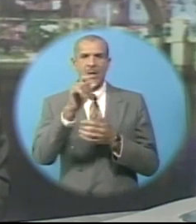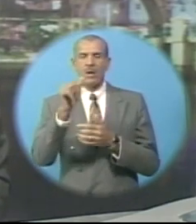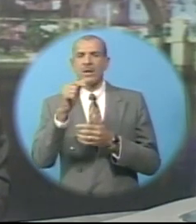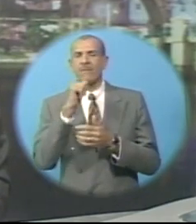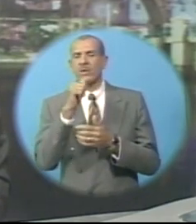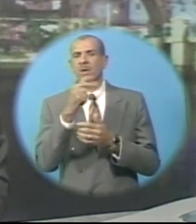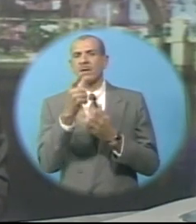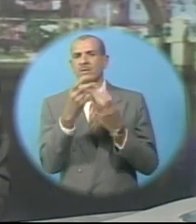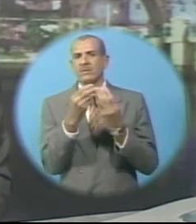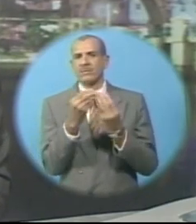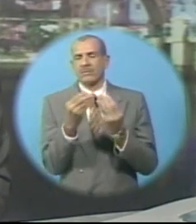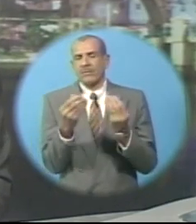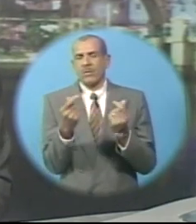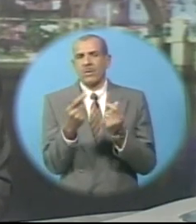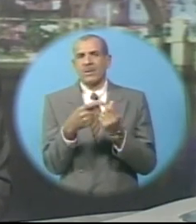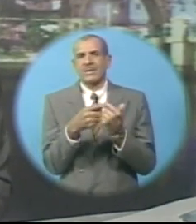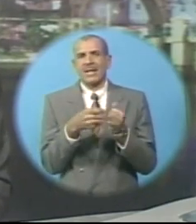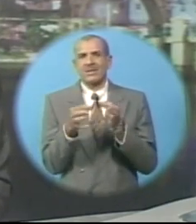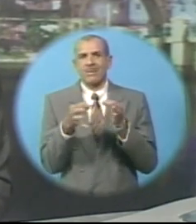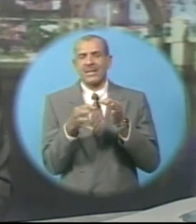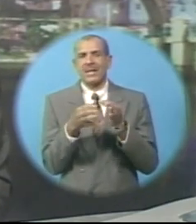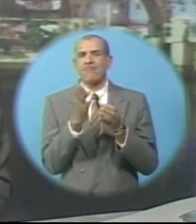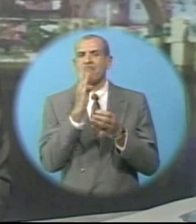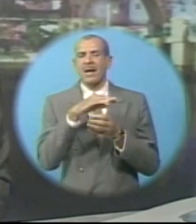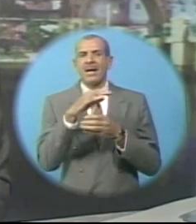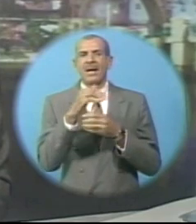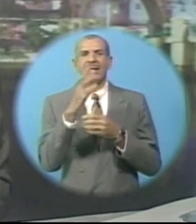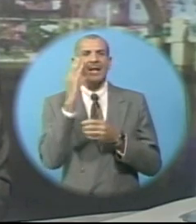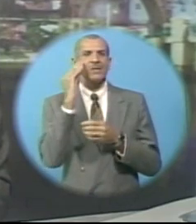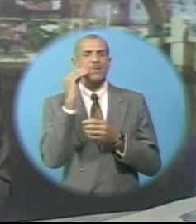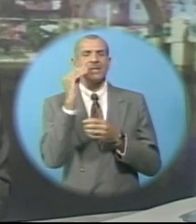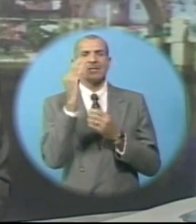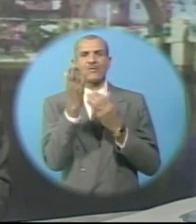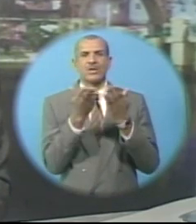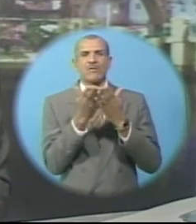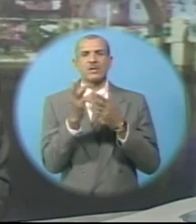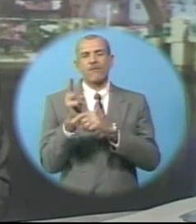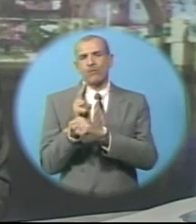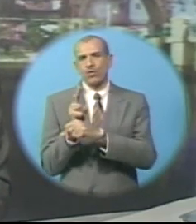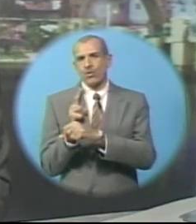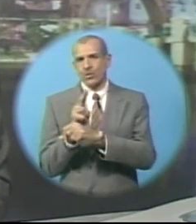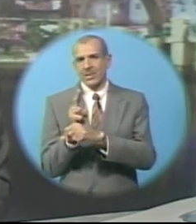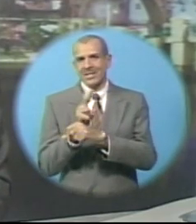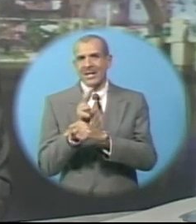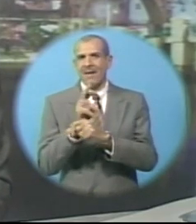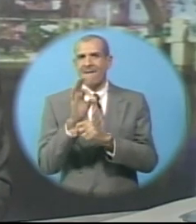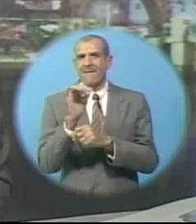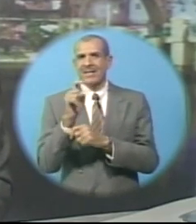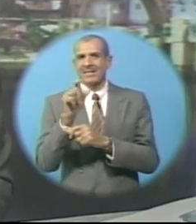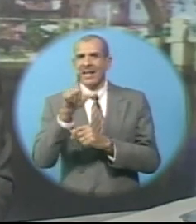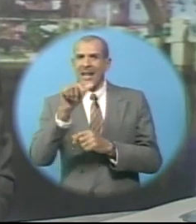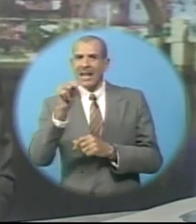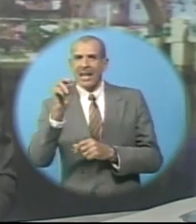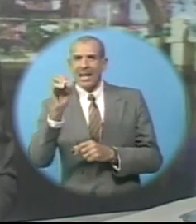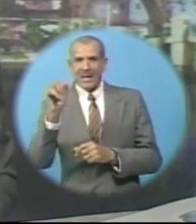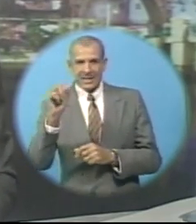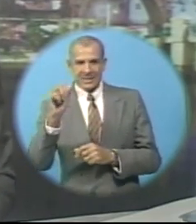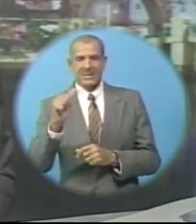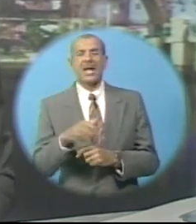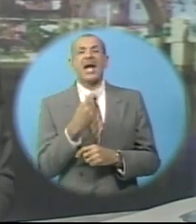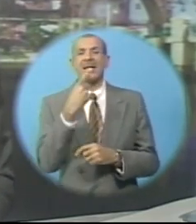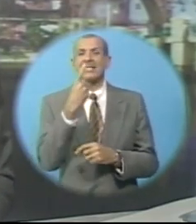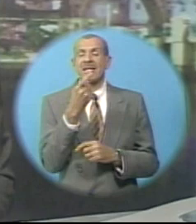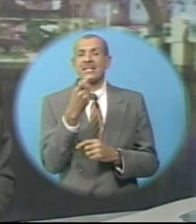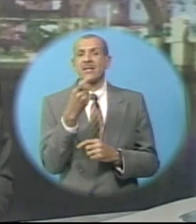address what is described as the poor service experienced by some users of its fixed-line broadband internet. While noting that